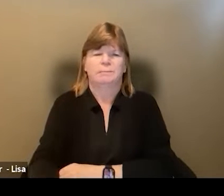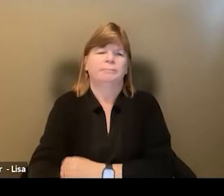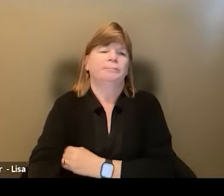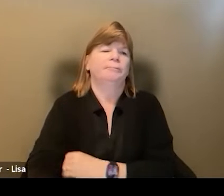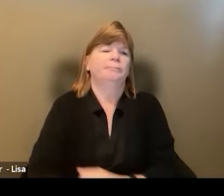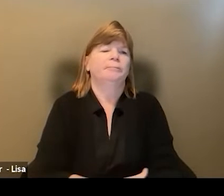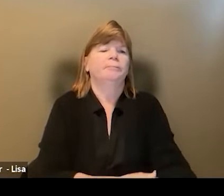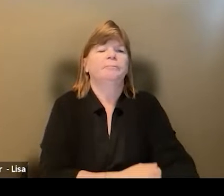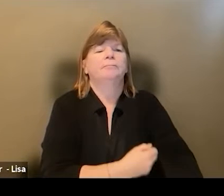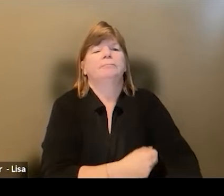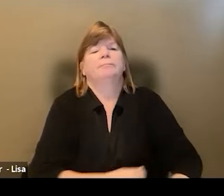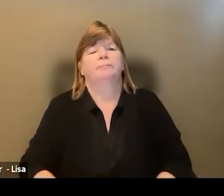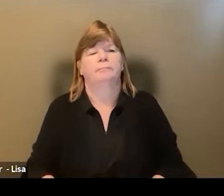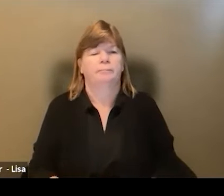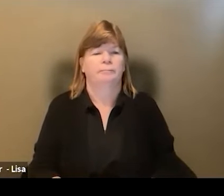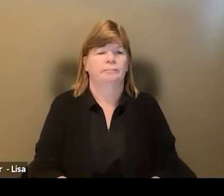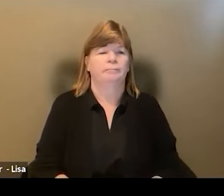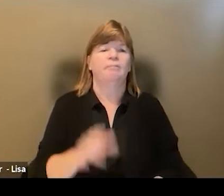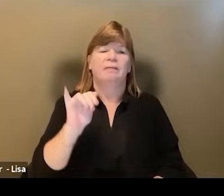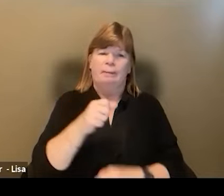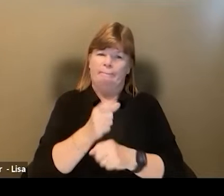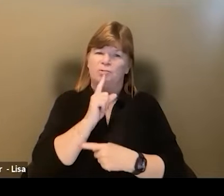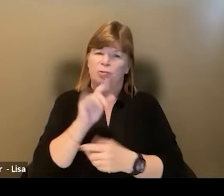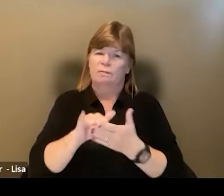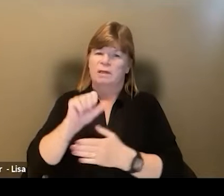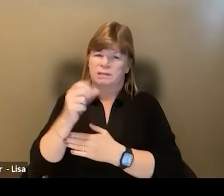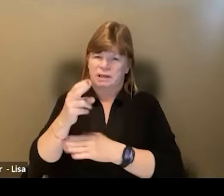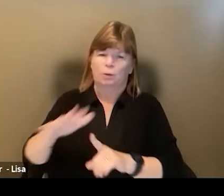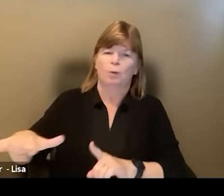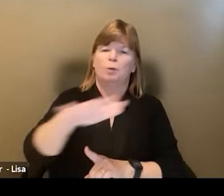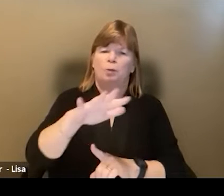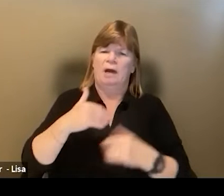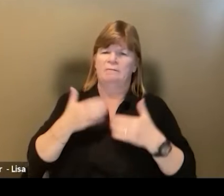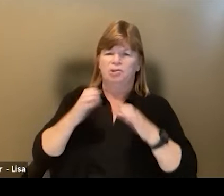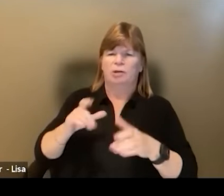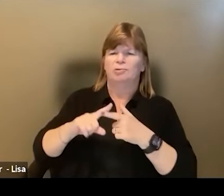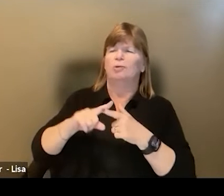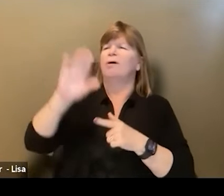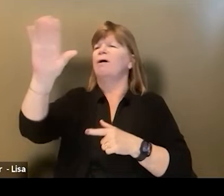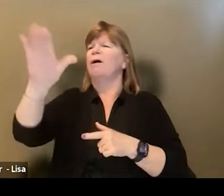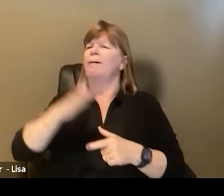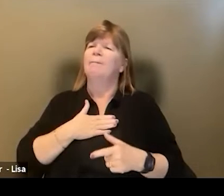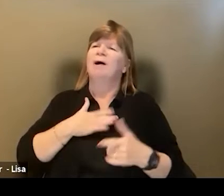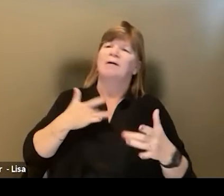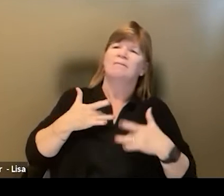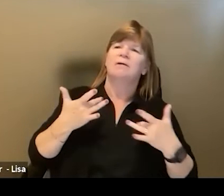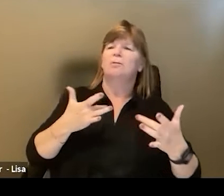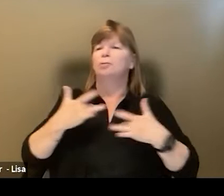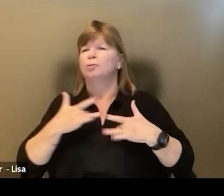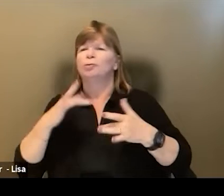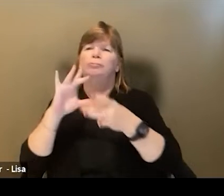and Medicaid Services, CMS, and ensures that stakeholders have the opportunity to share your thoughts, concerns,